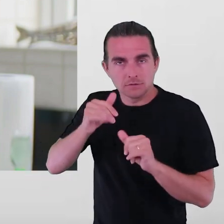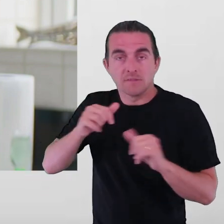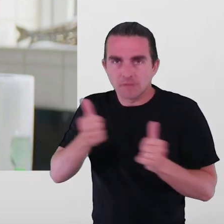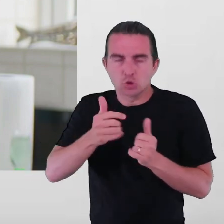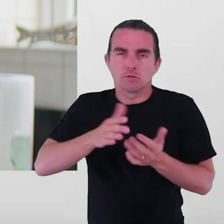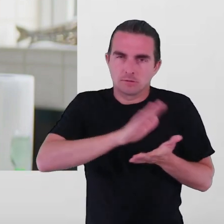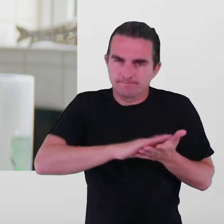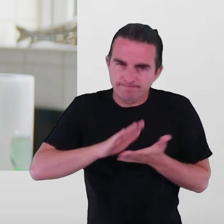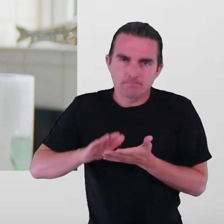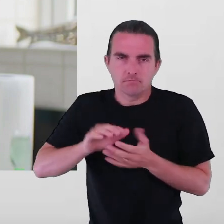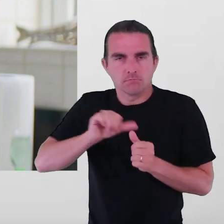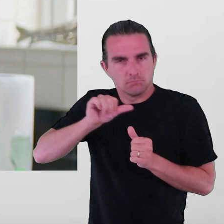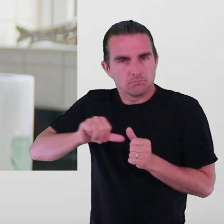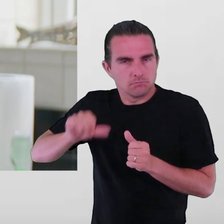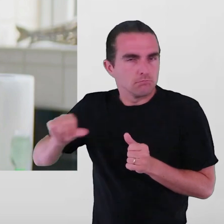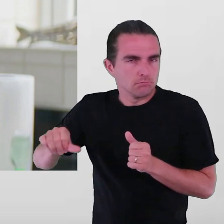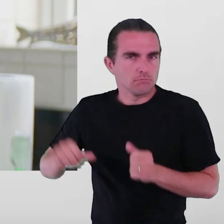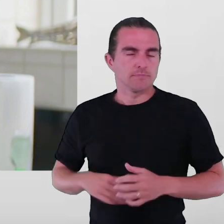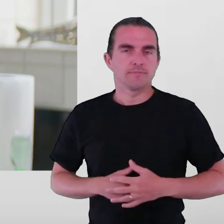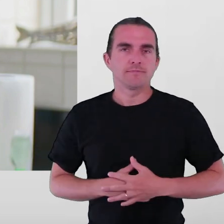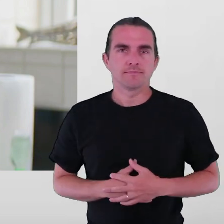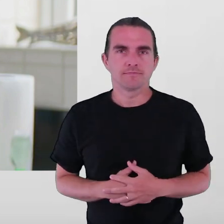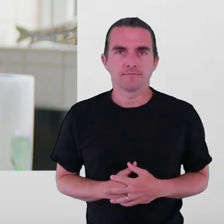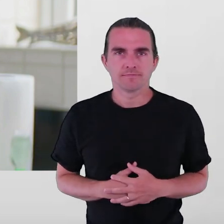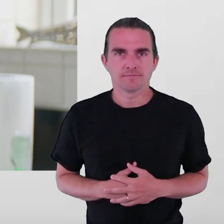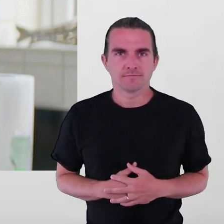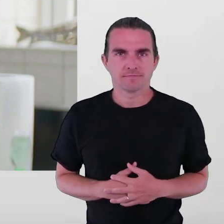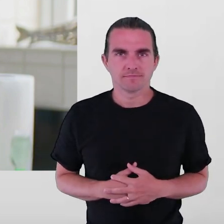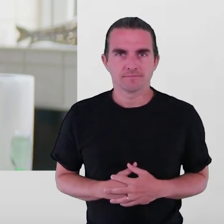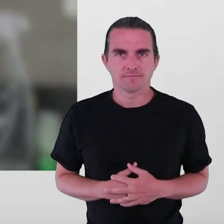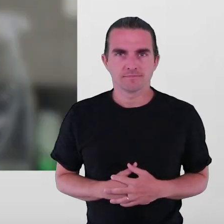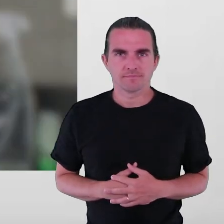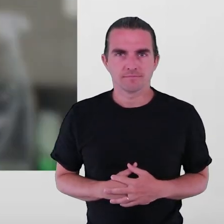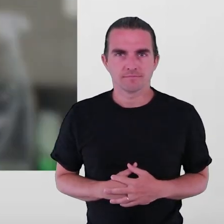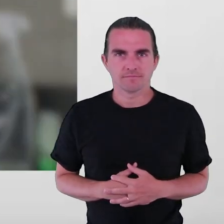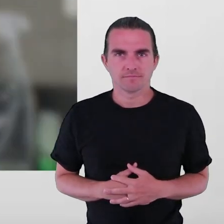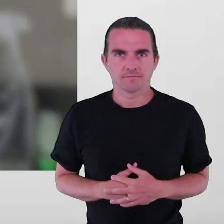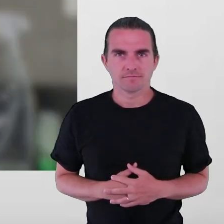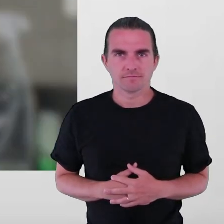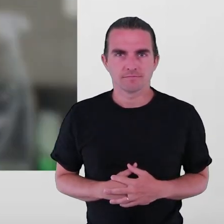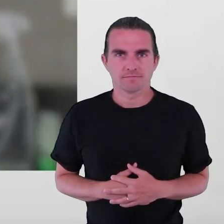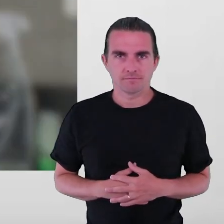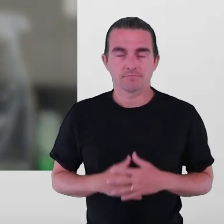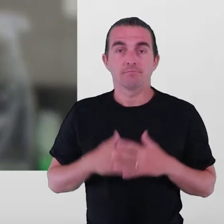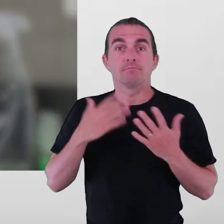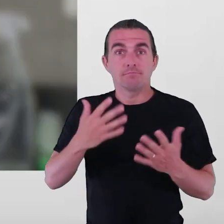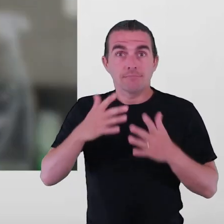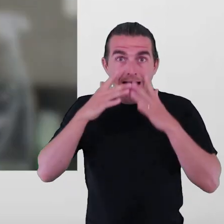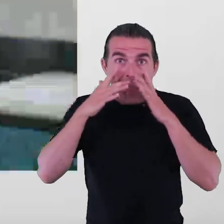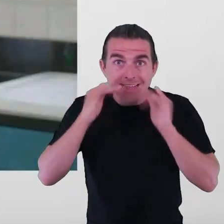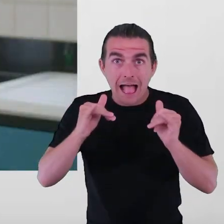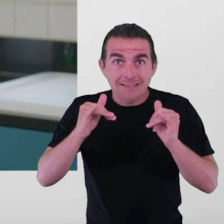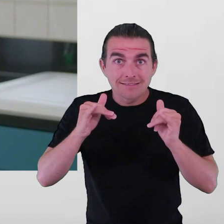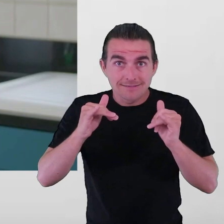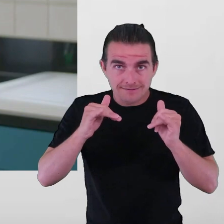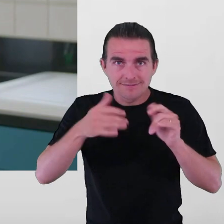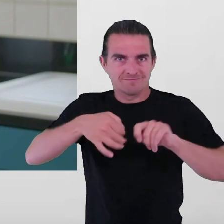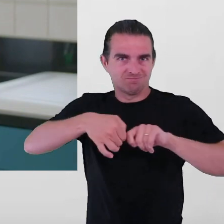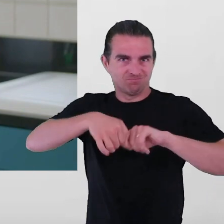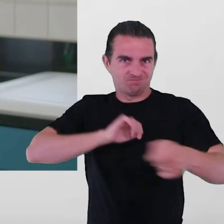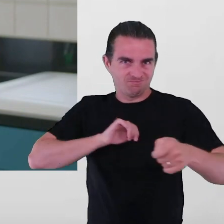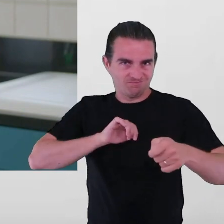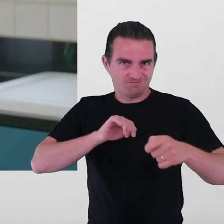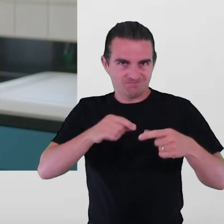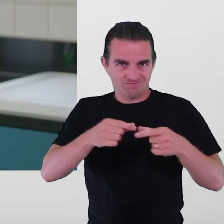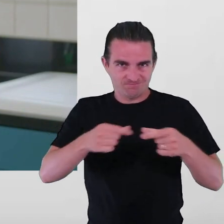and wash or sanitize your hands between each test. Set up the test. Take the